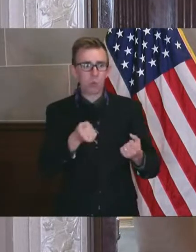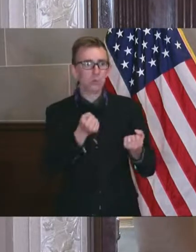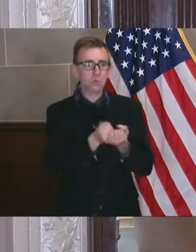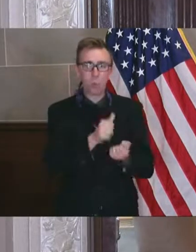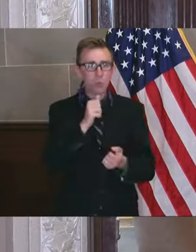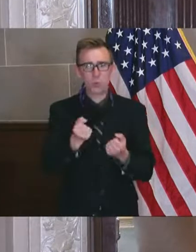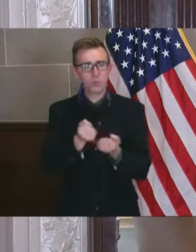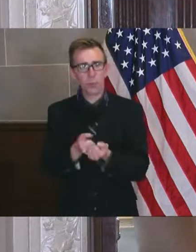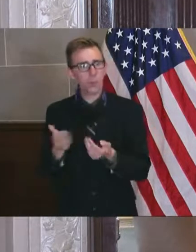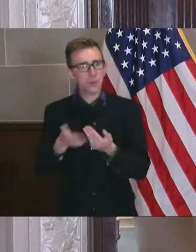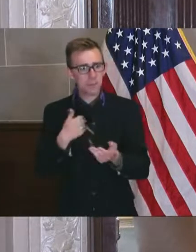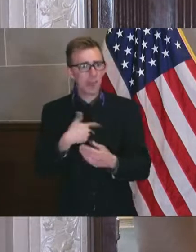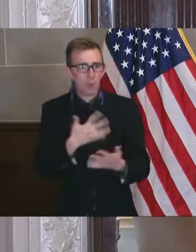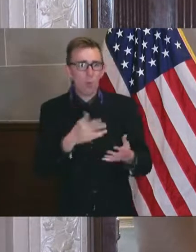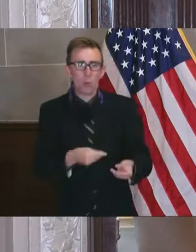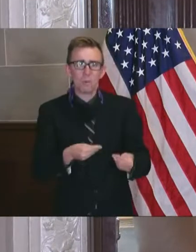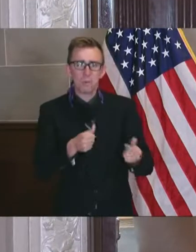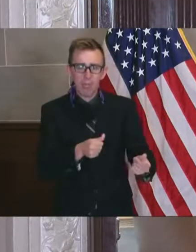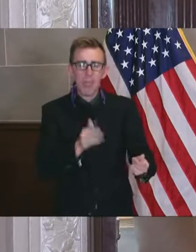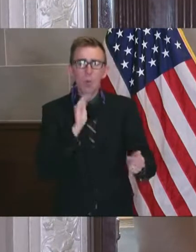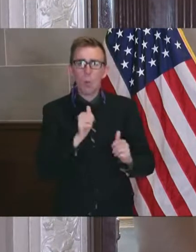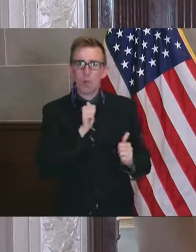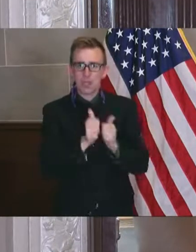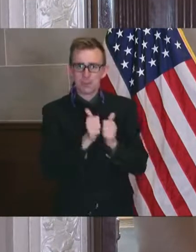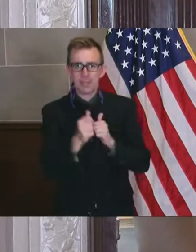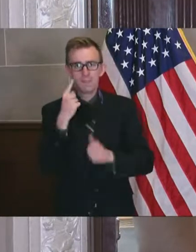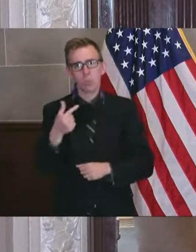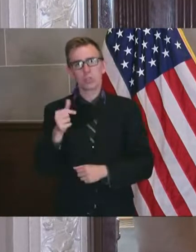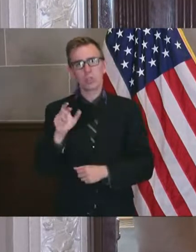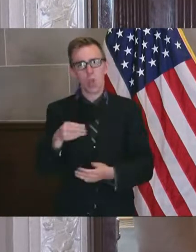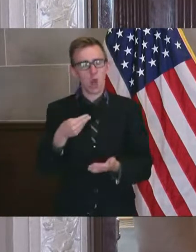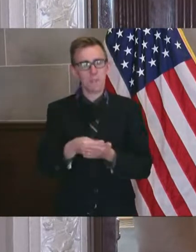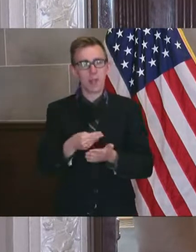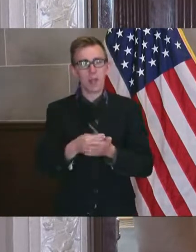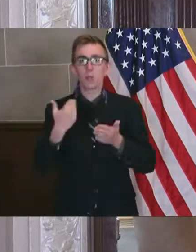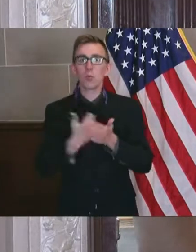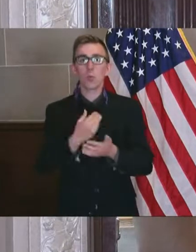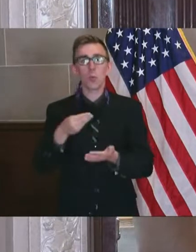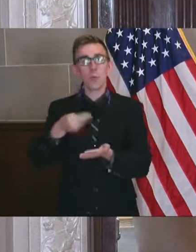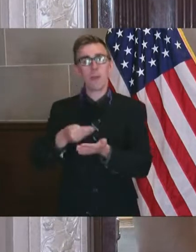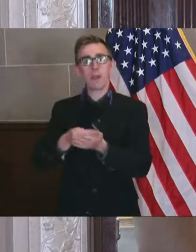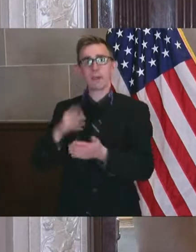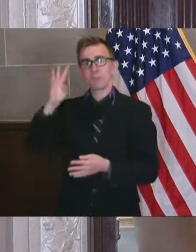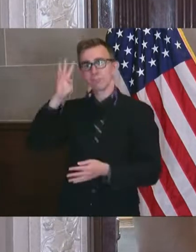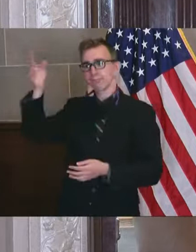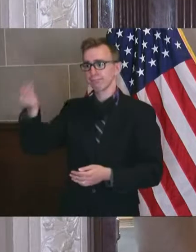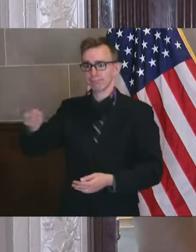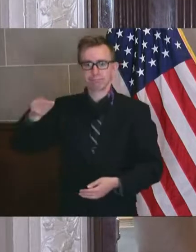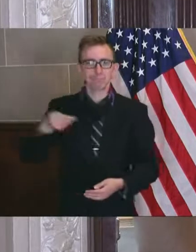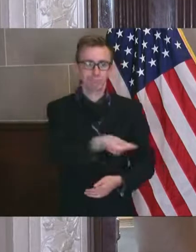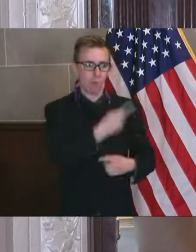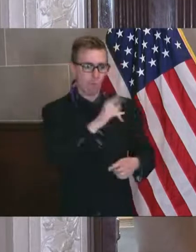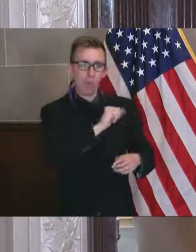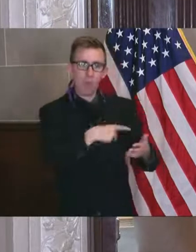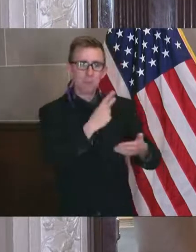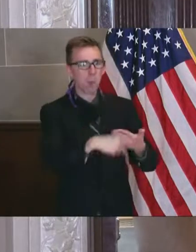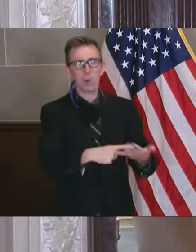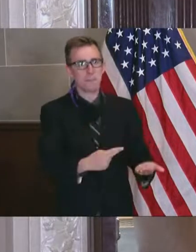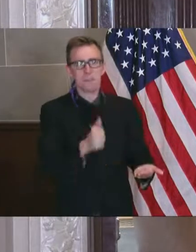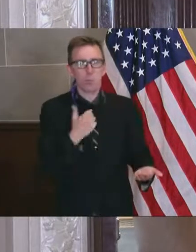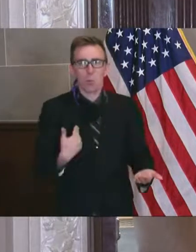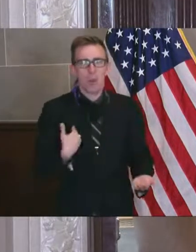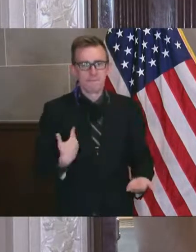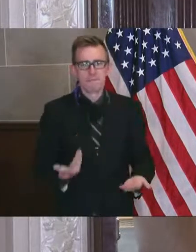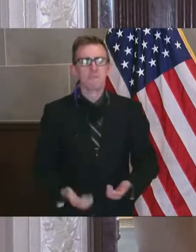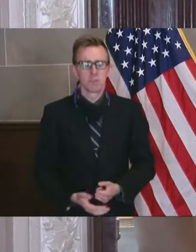The reality of it is it will compete for general revenue dollars. There is no new funding to go along with that. It is important, as